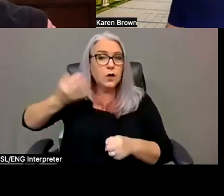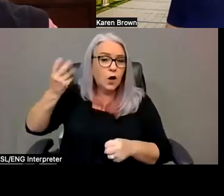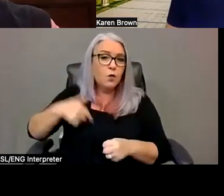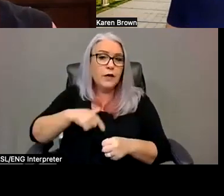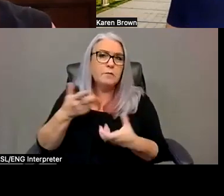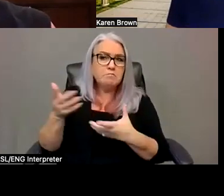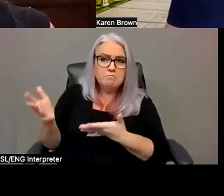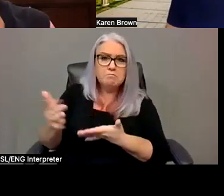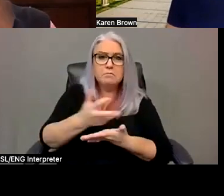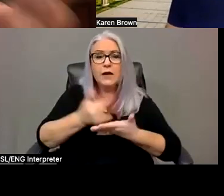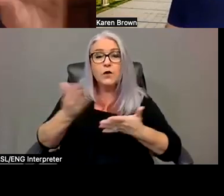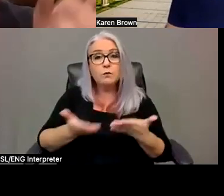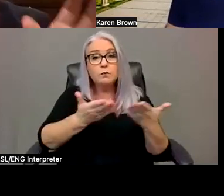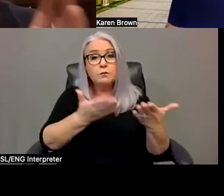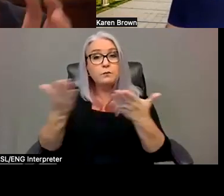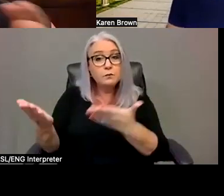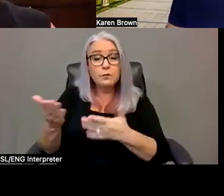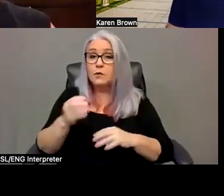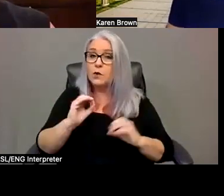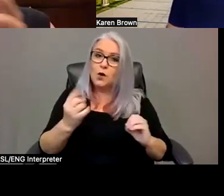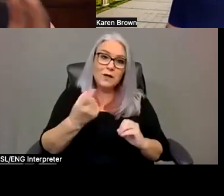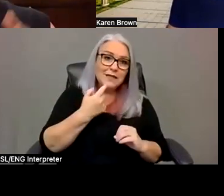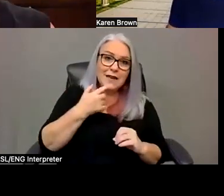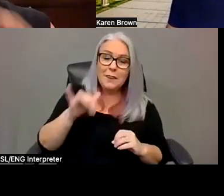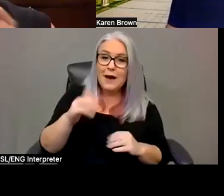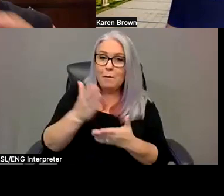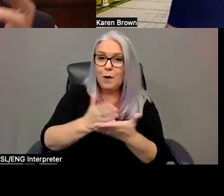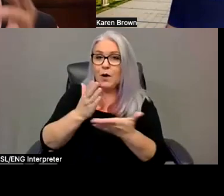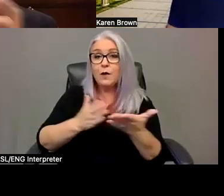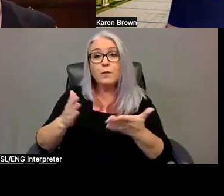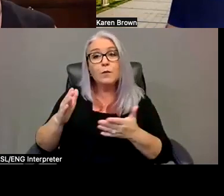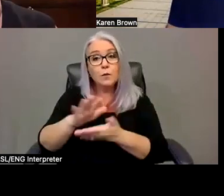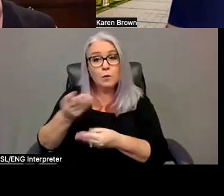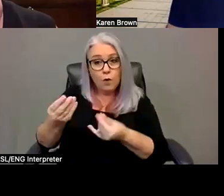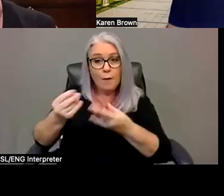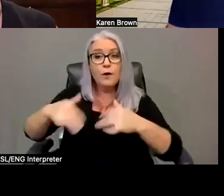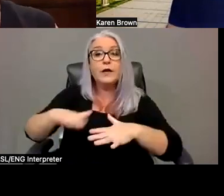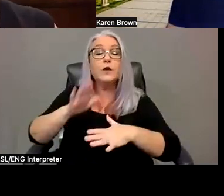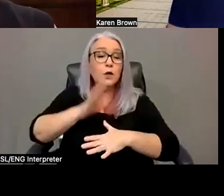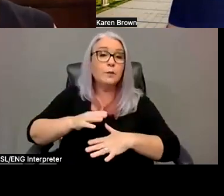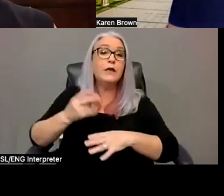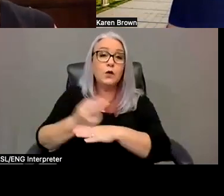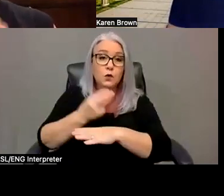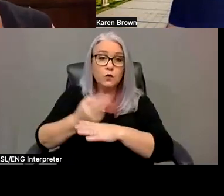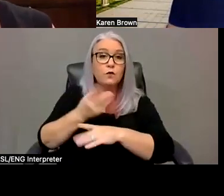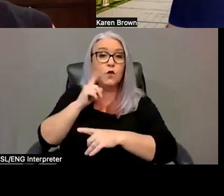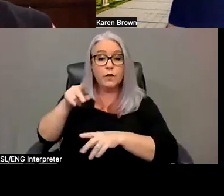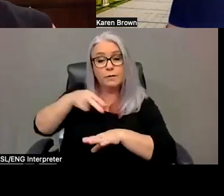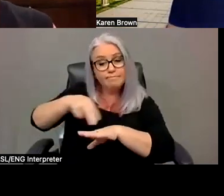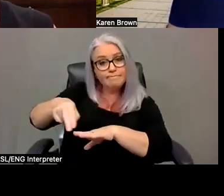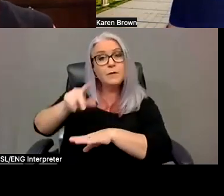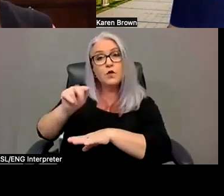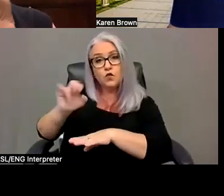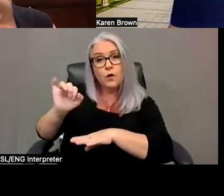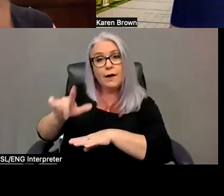there, nobody said that part of the property would be used for the trail, but part of the property will be used for the trail. And the boat club,